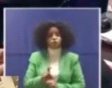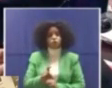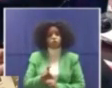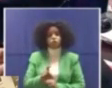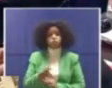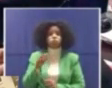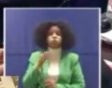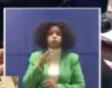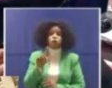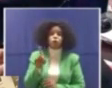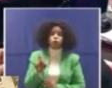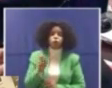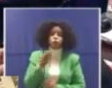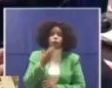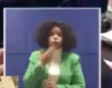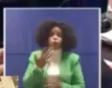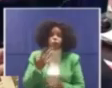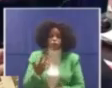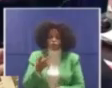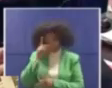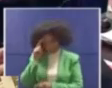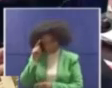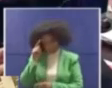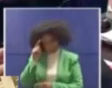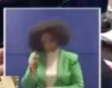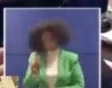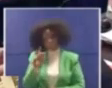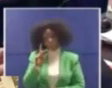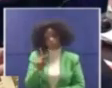by the Honorable KRJ Meshoe.